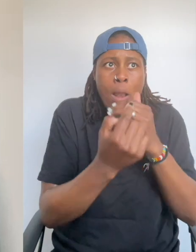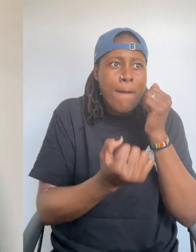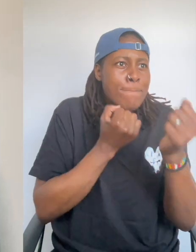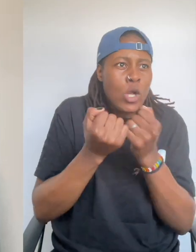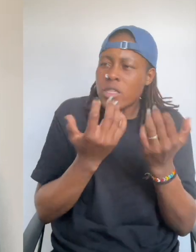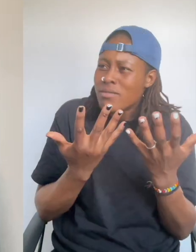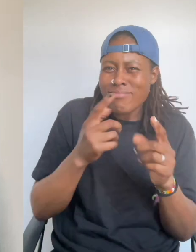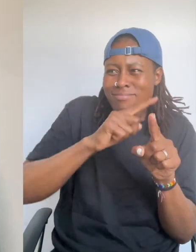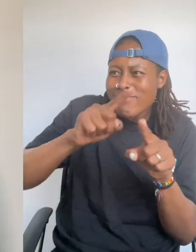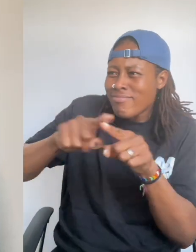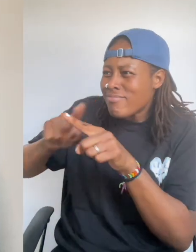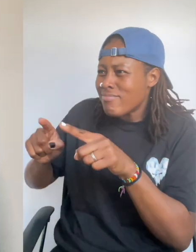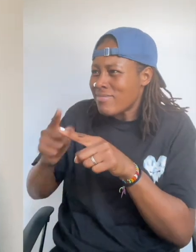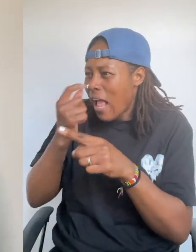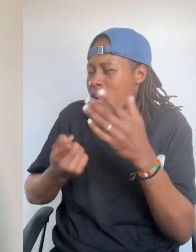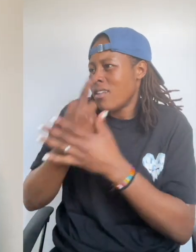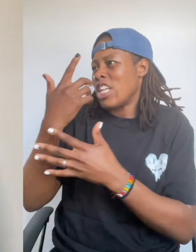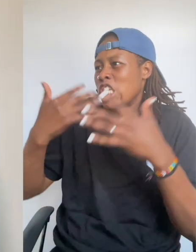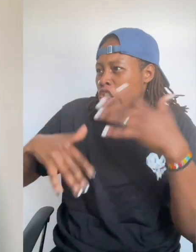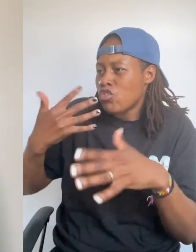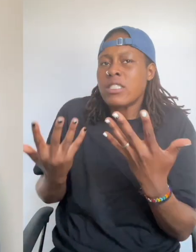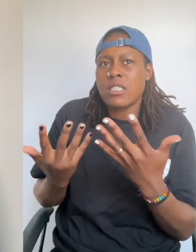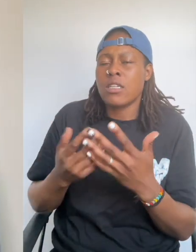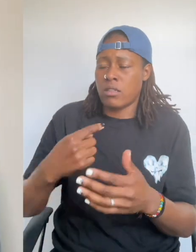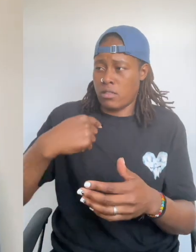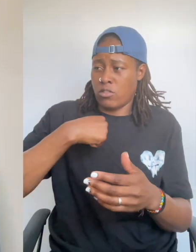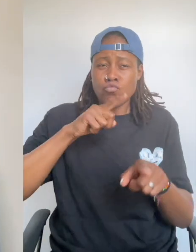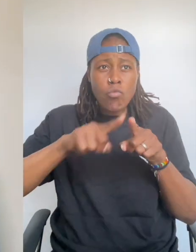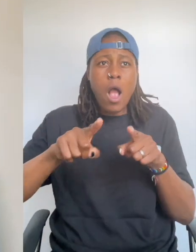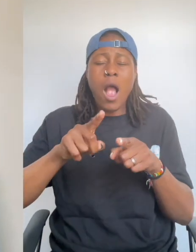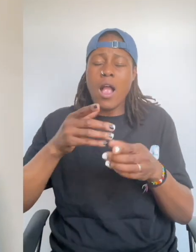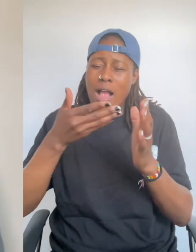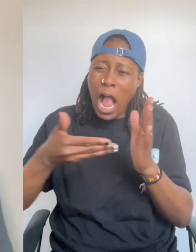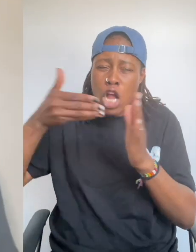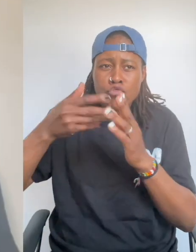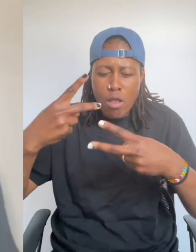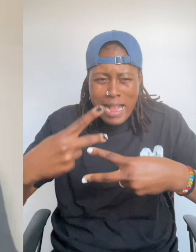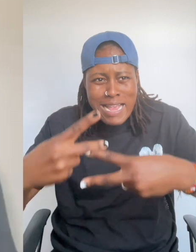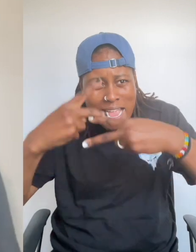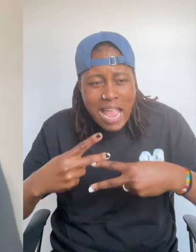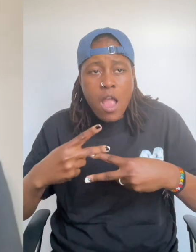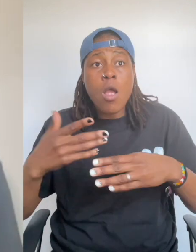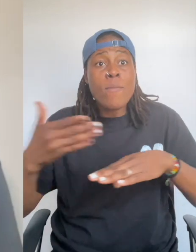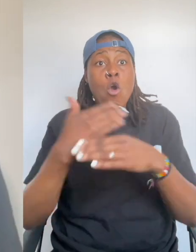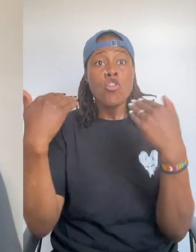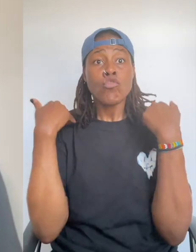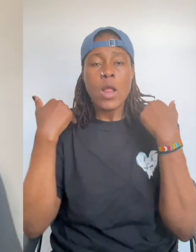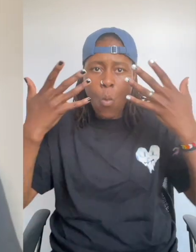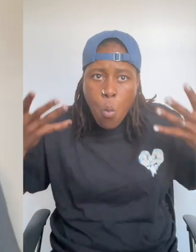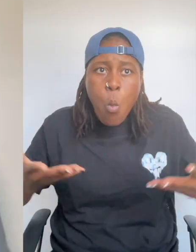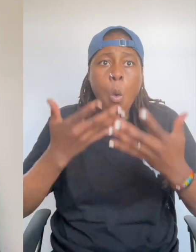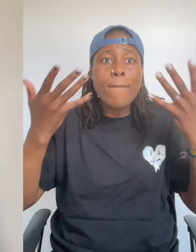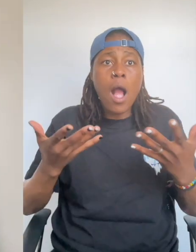think I'm somebody who tries to take extra care, like whether it's like warm up before you